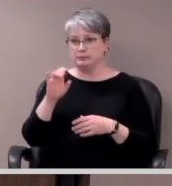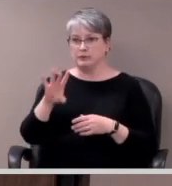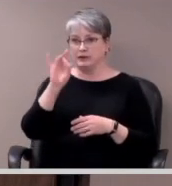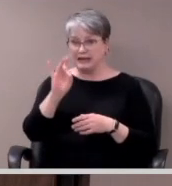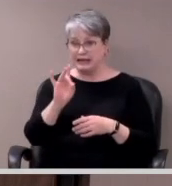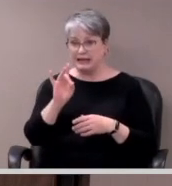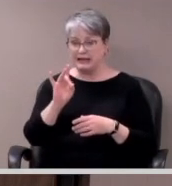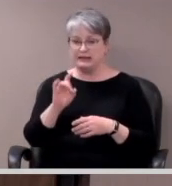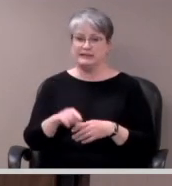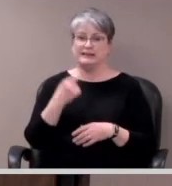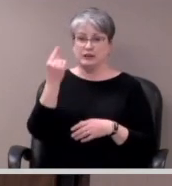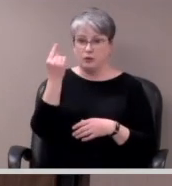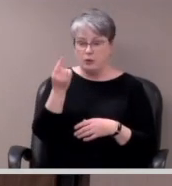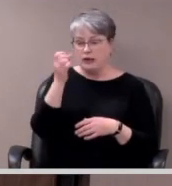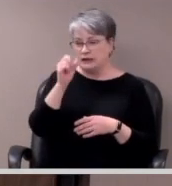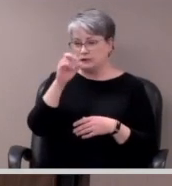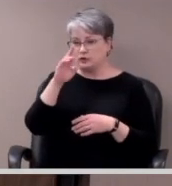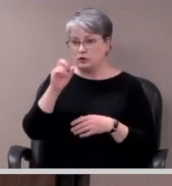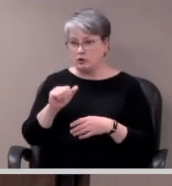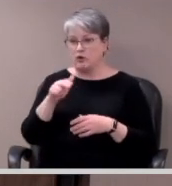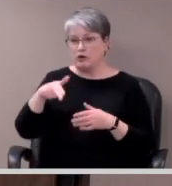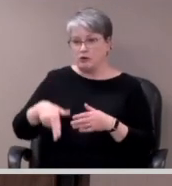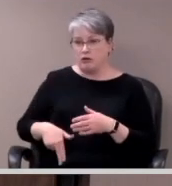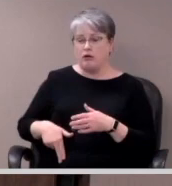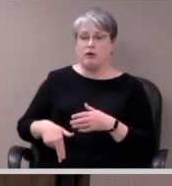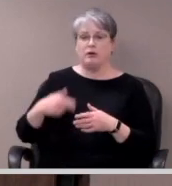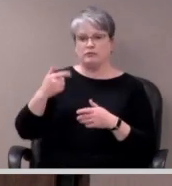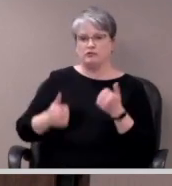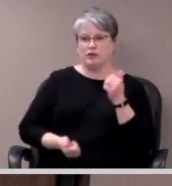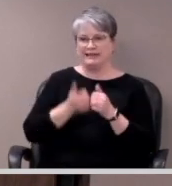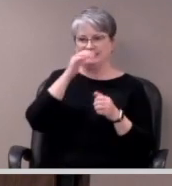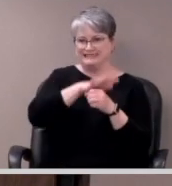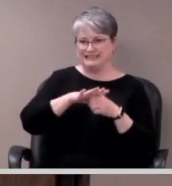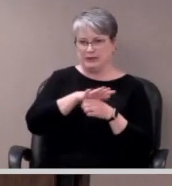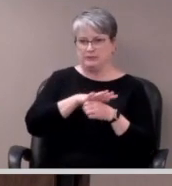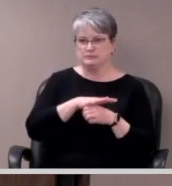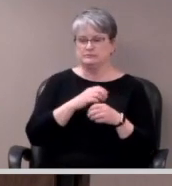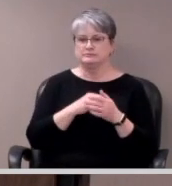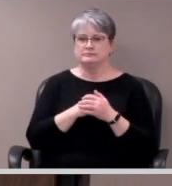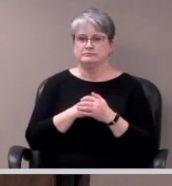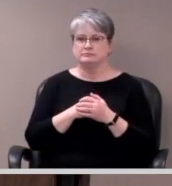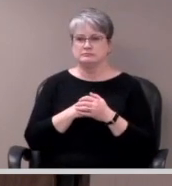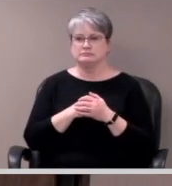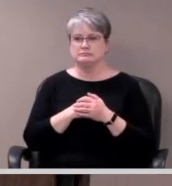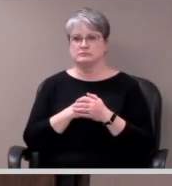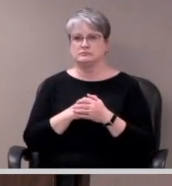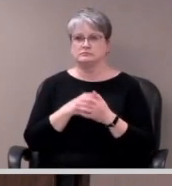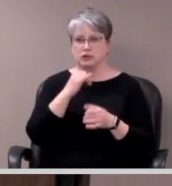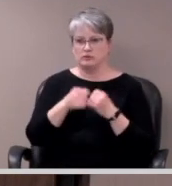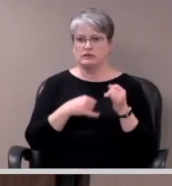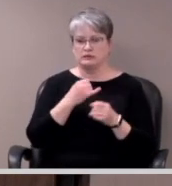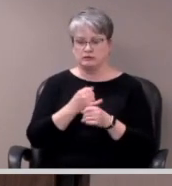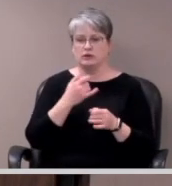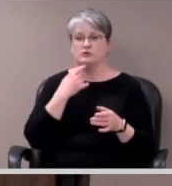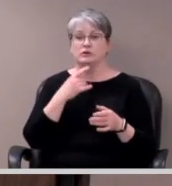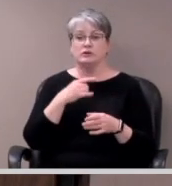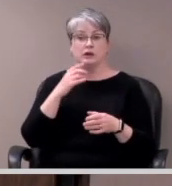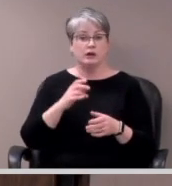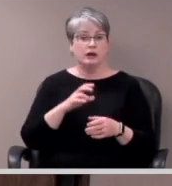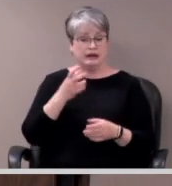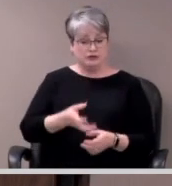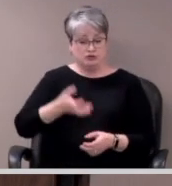least one armed SOR per campus. The removal of armed and